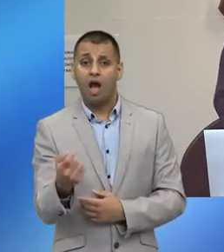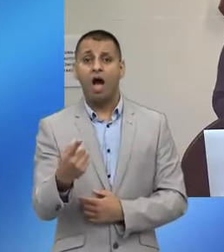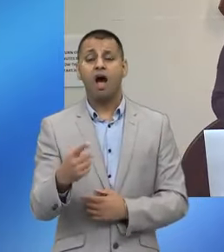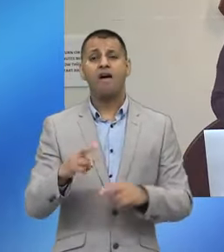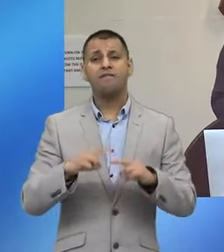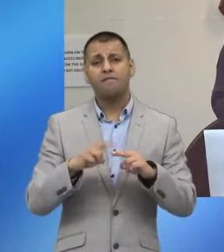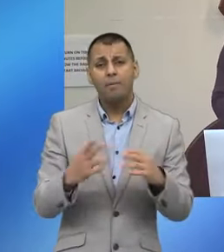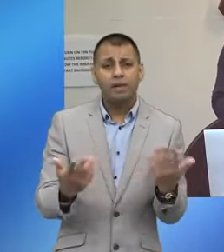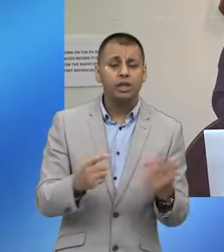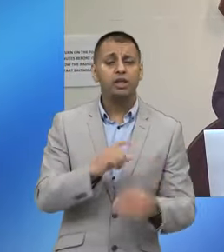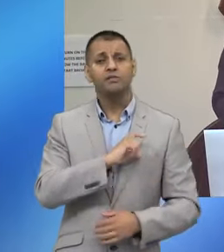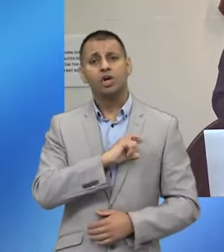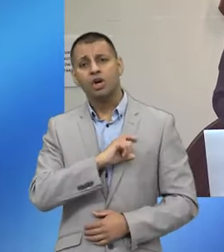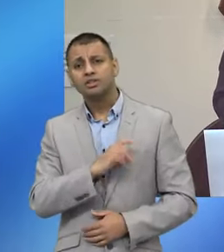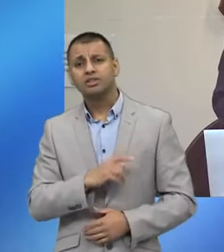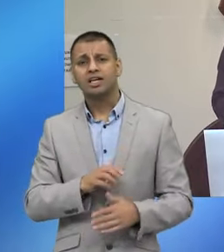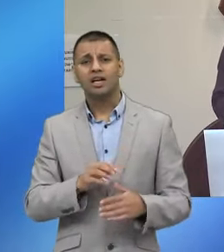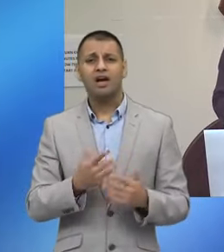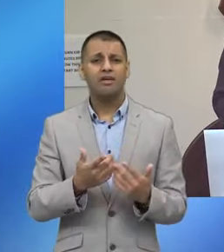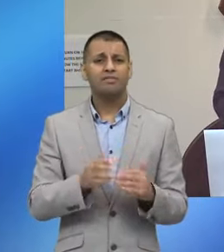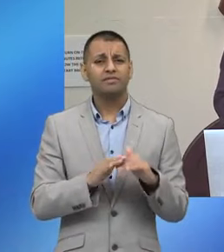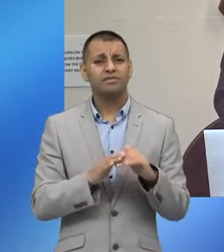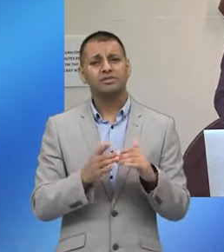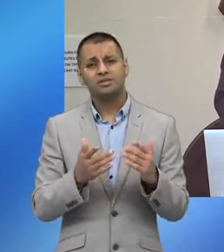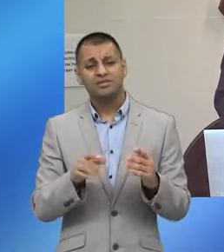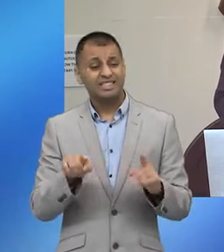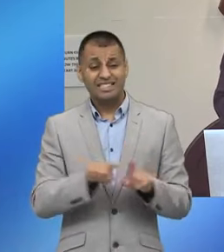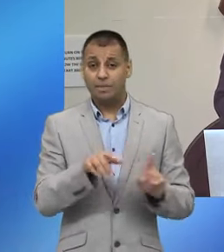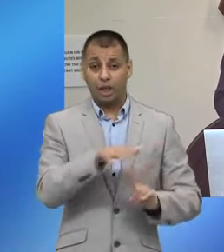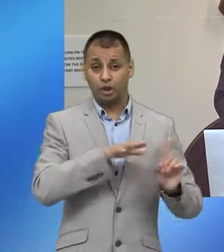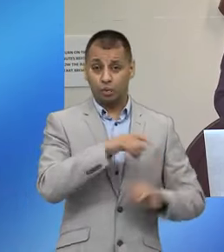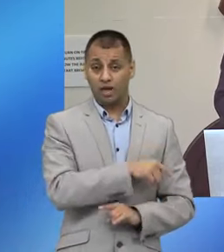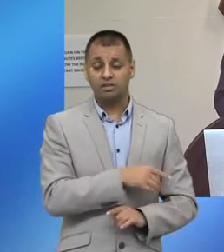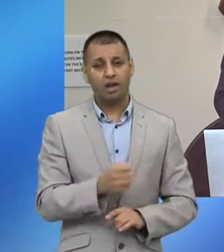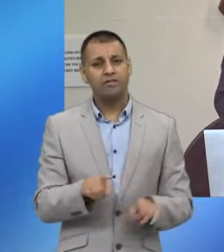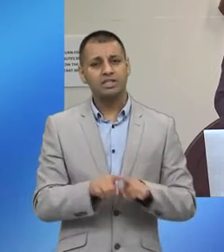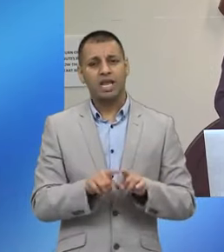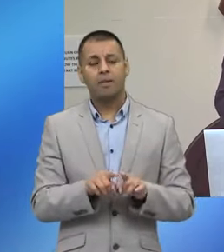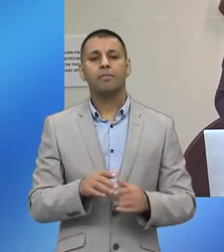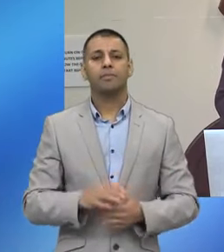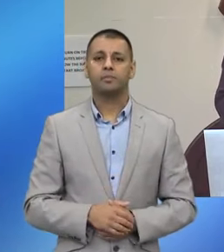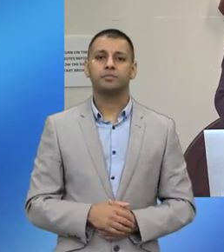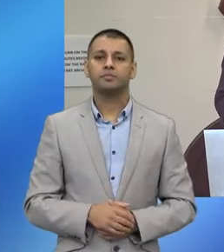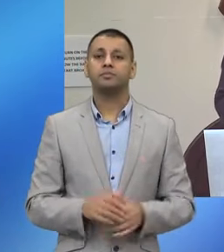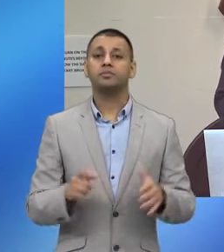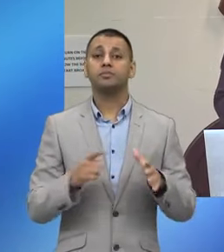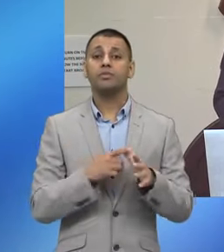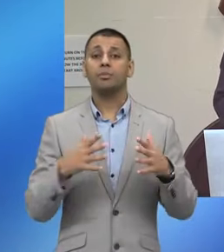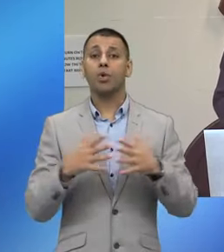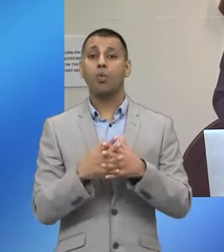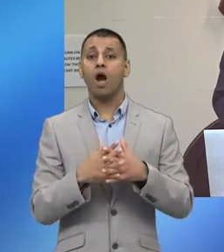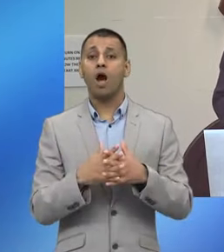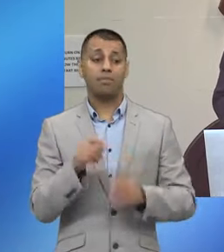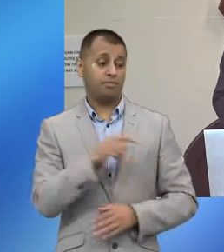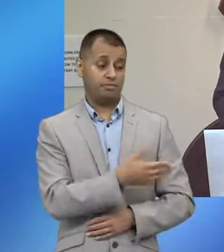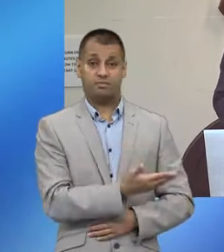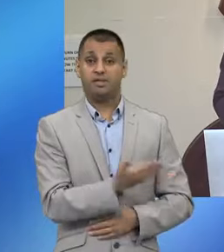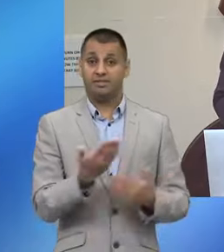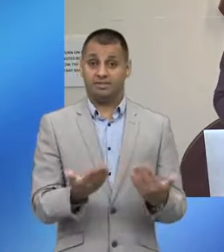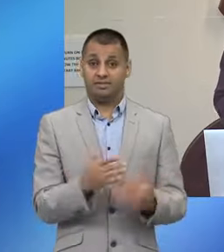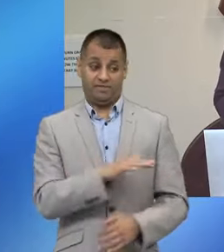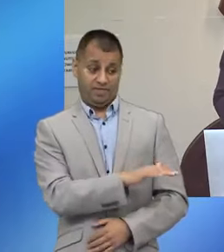who has family members and relatives who are in the condition and the situation of Abdul Wahab. Abdul Wahab, who's in